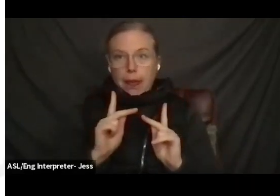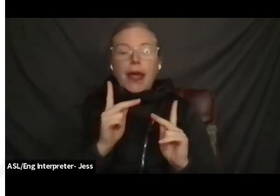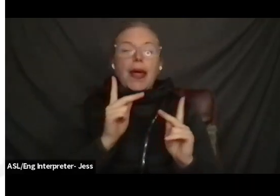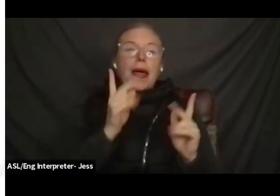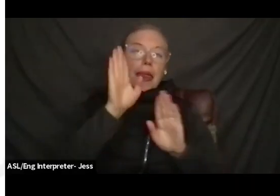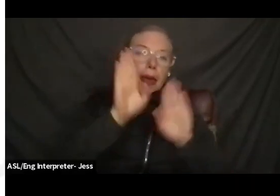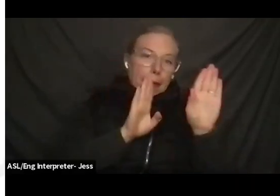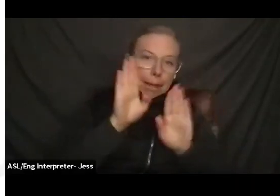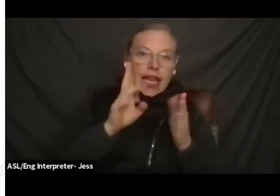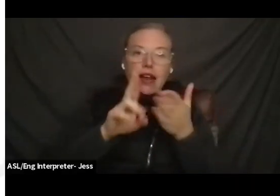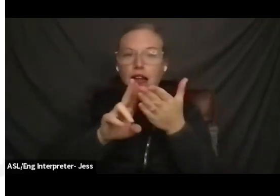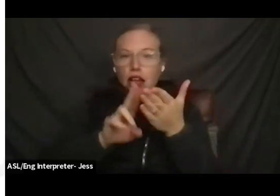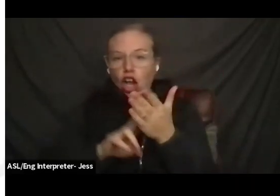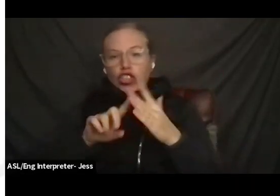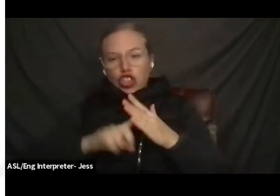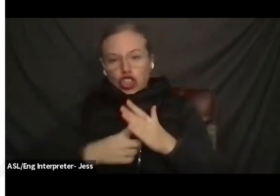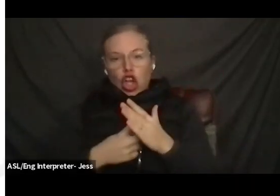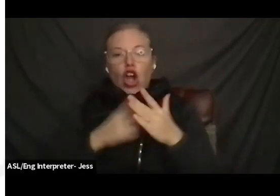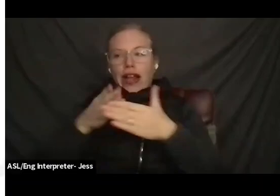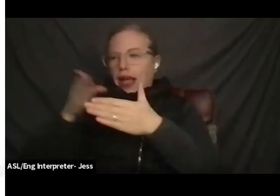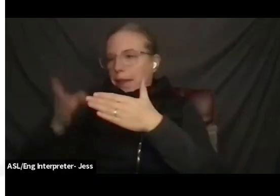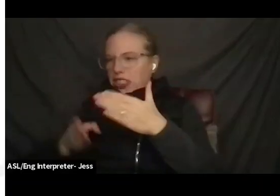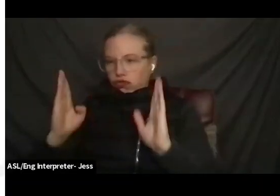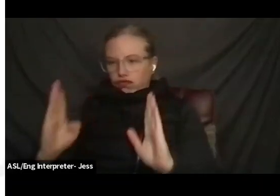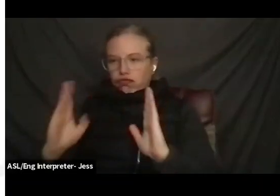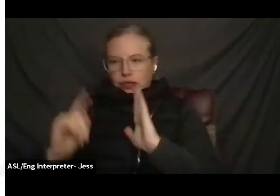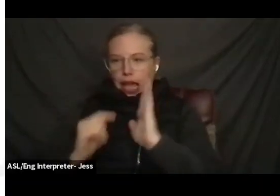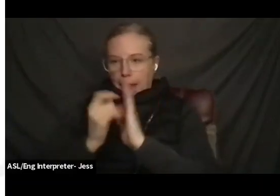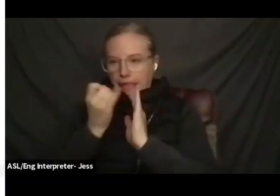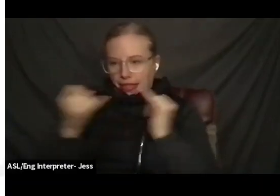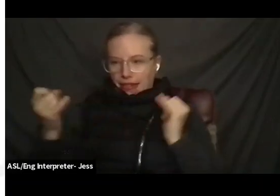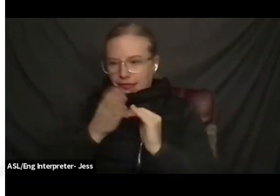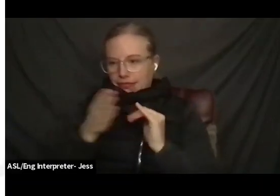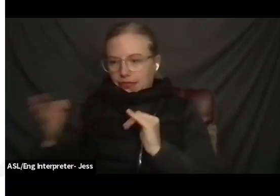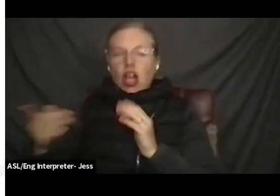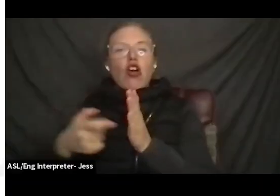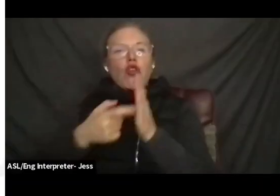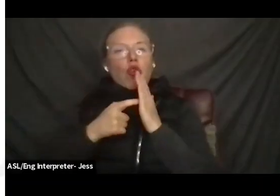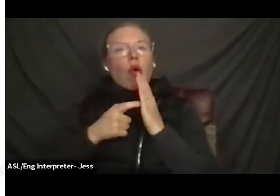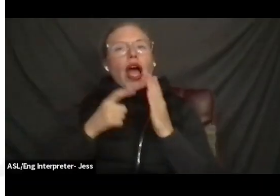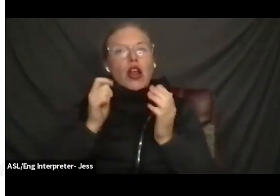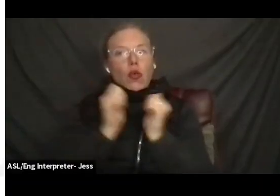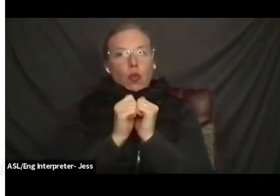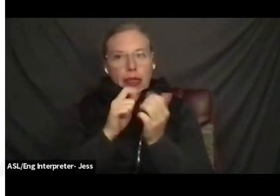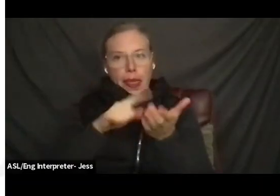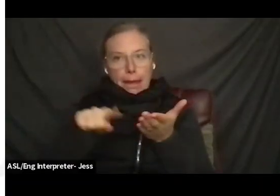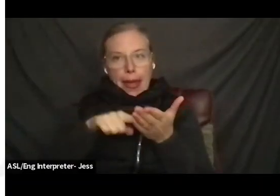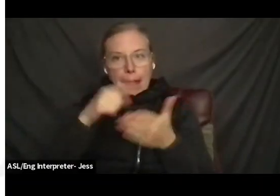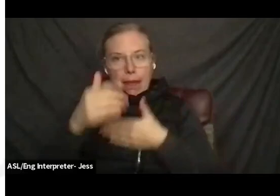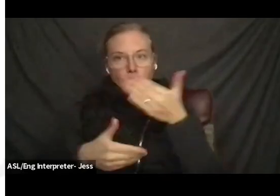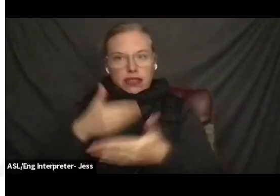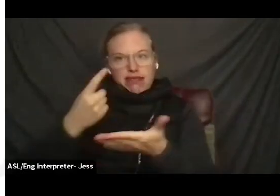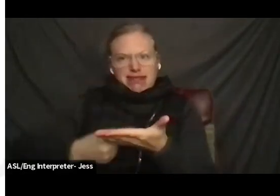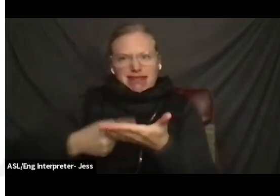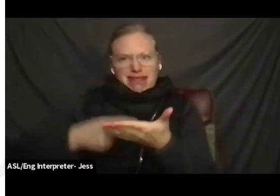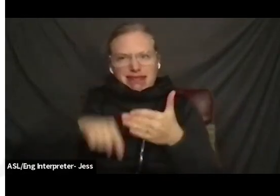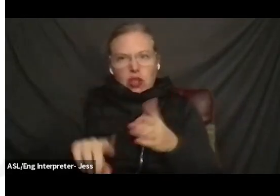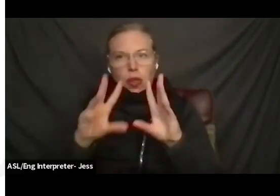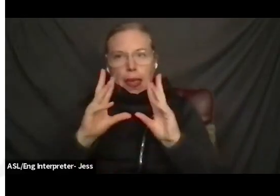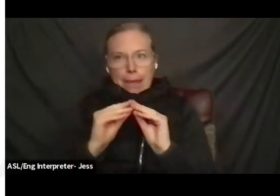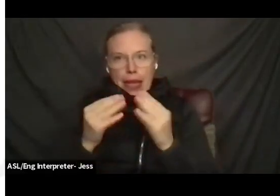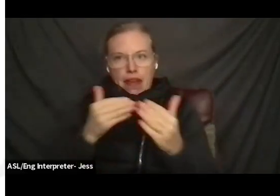contract, and start and completion dates are all requirements, along with the payment process is being discussed then at that